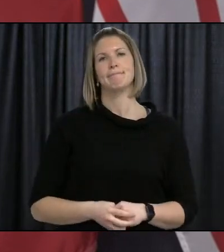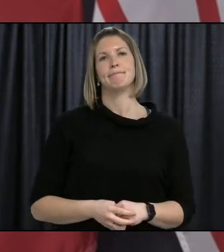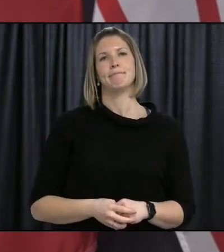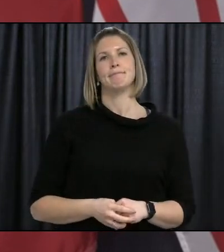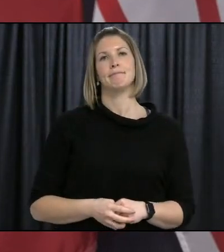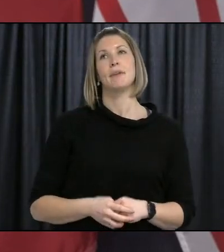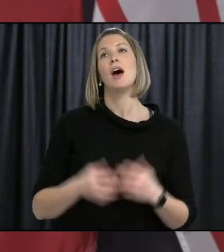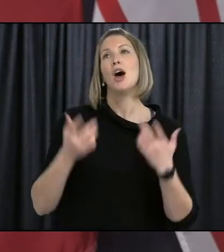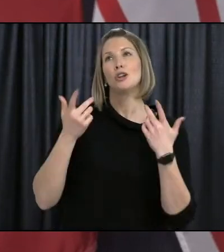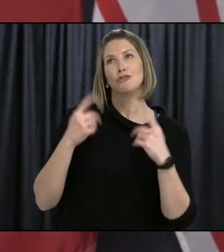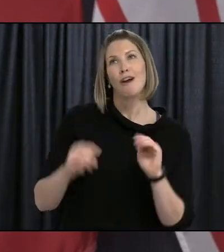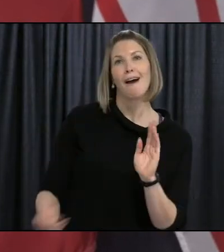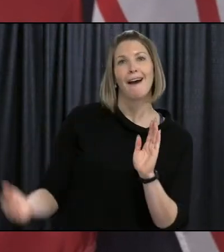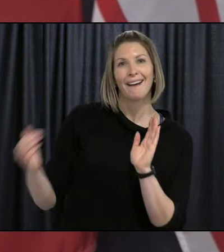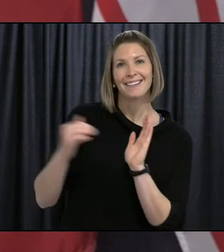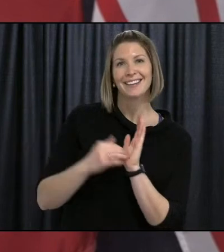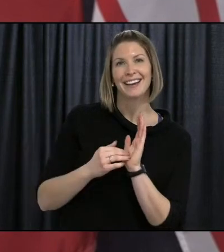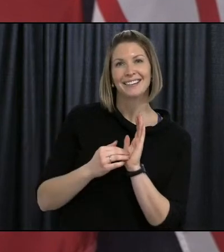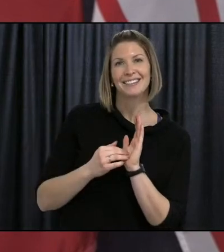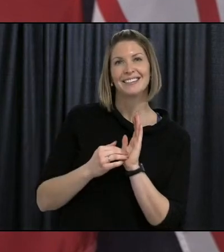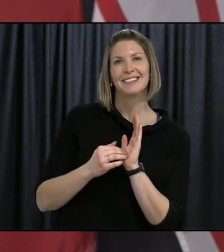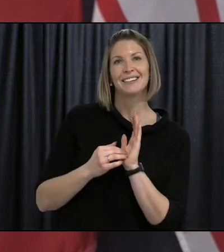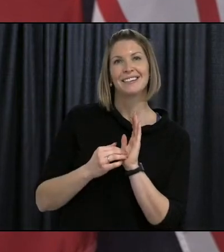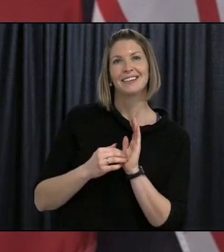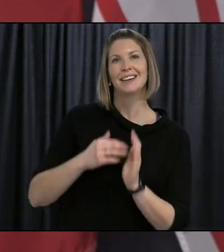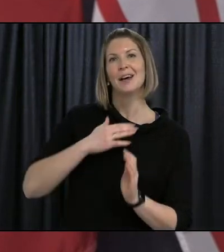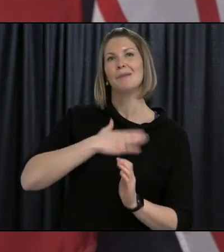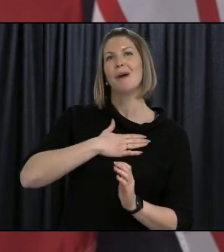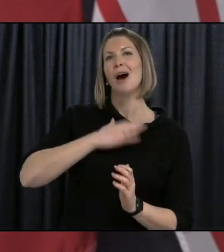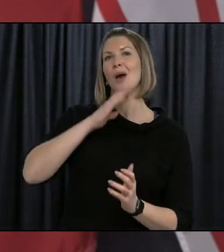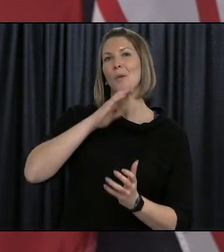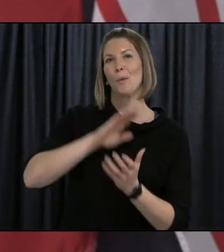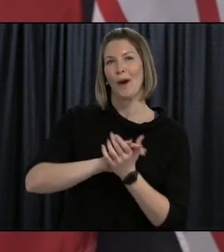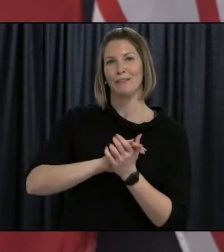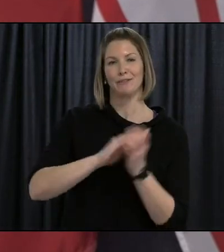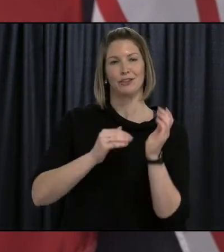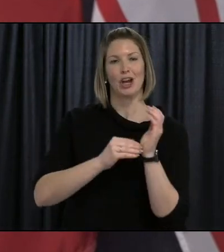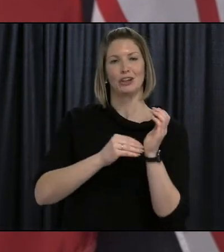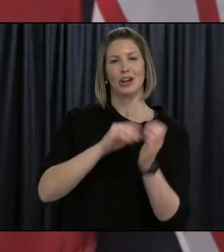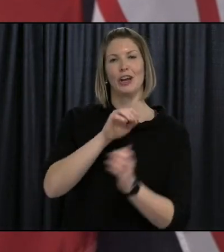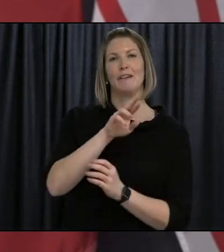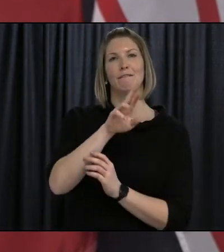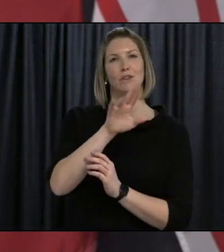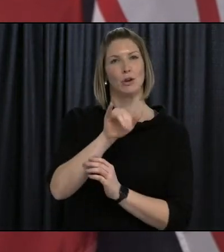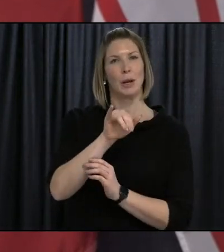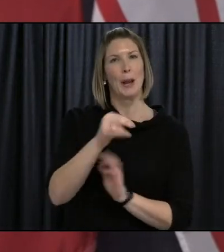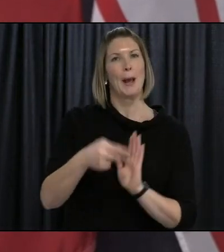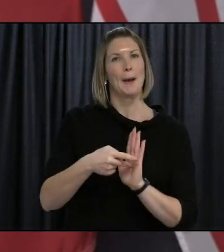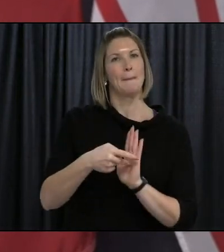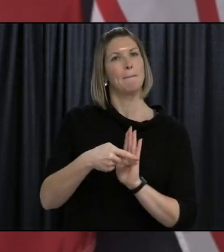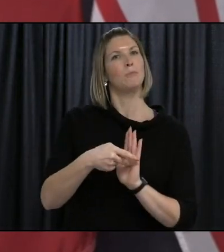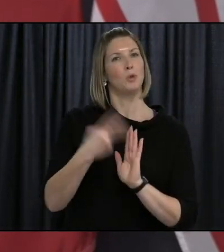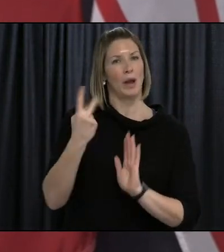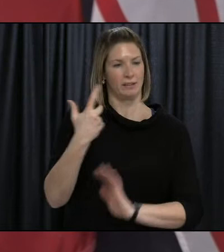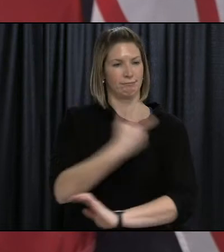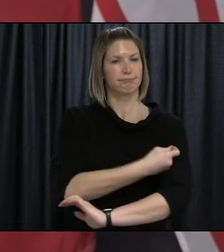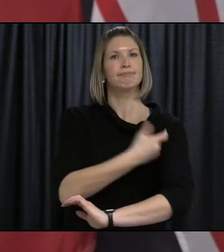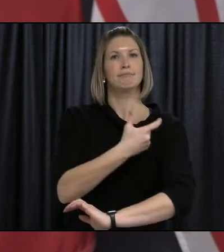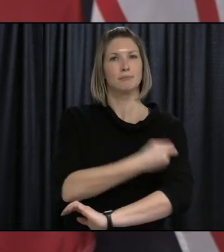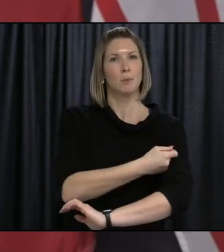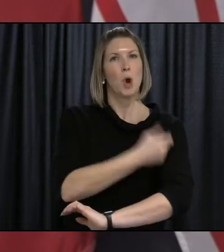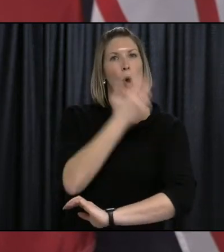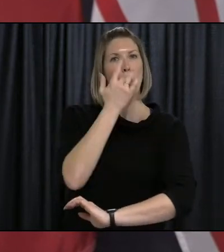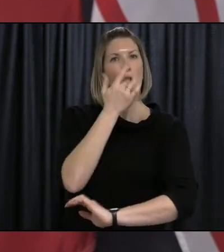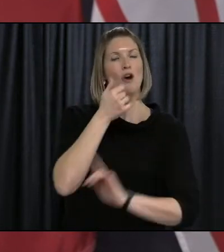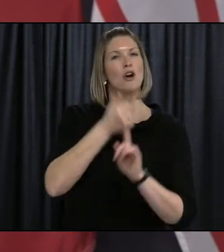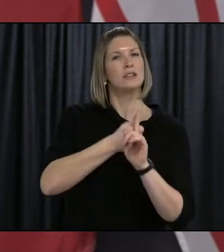I'll try again. My wife, Dr. Allison Fury, has had both of her doses of the Pfizer vaccine because she's a